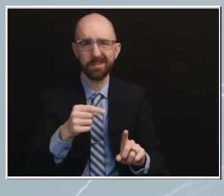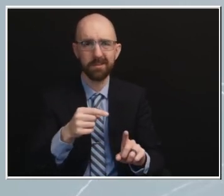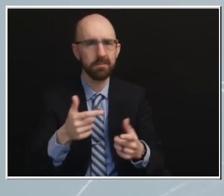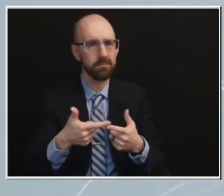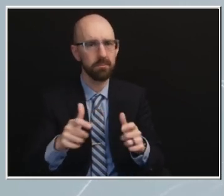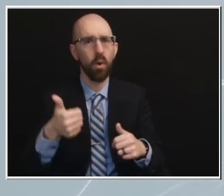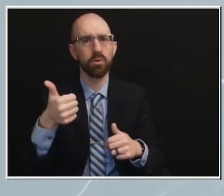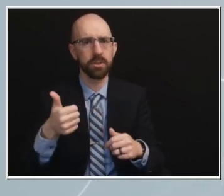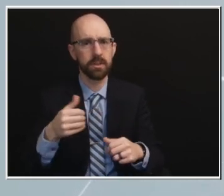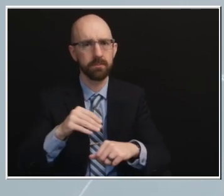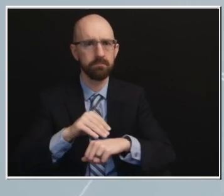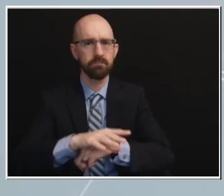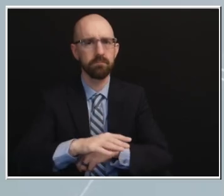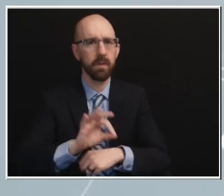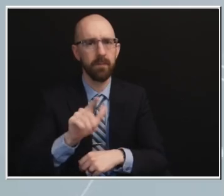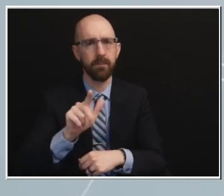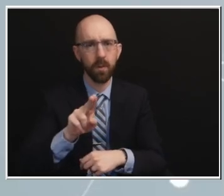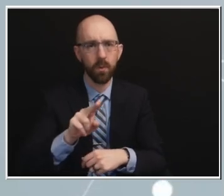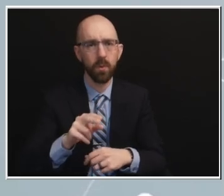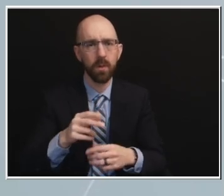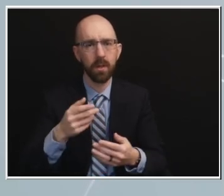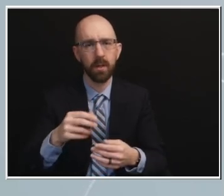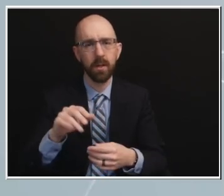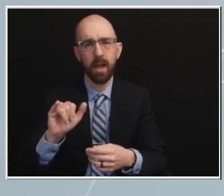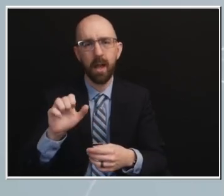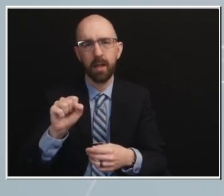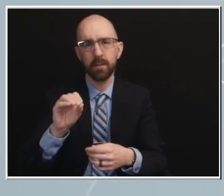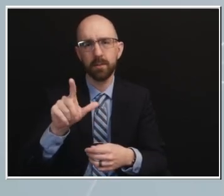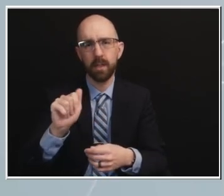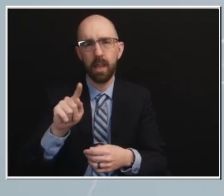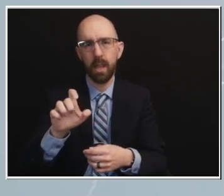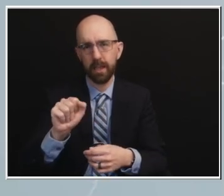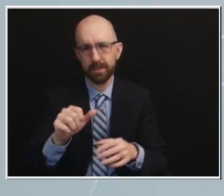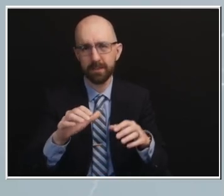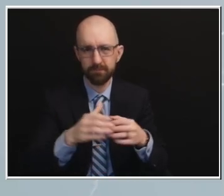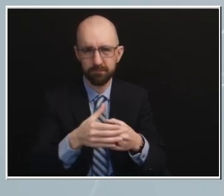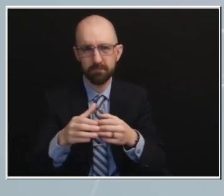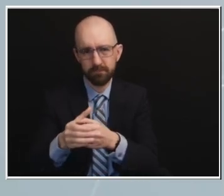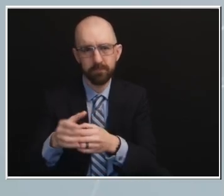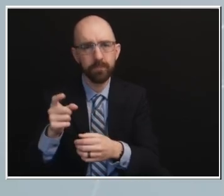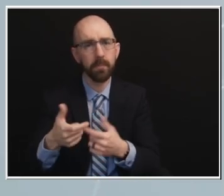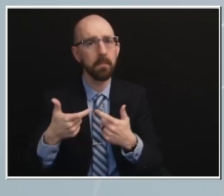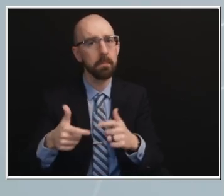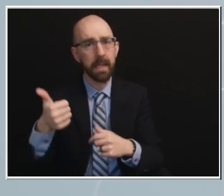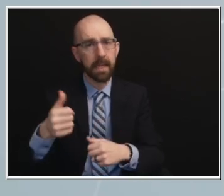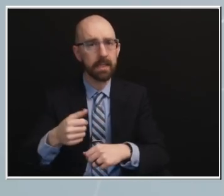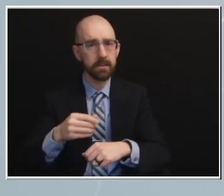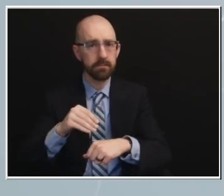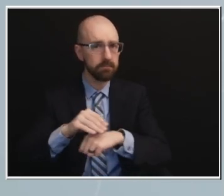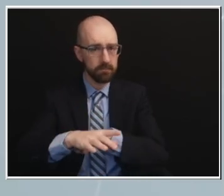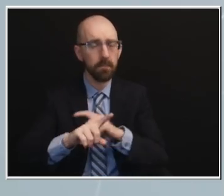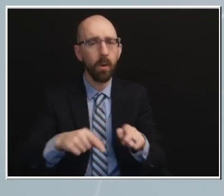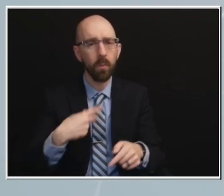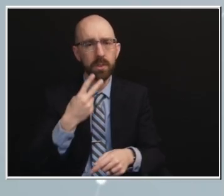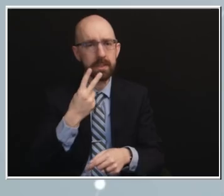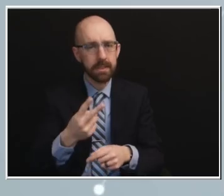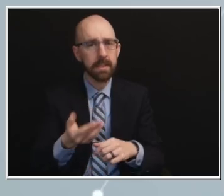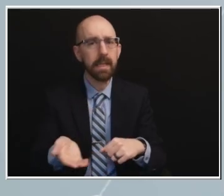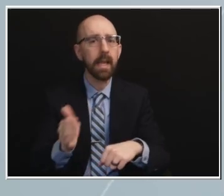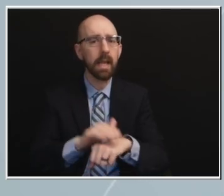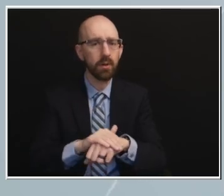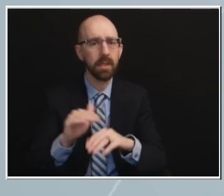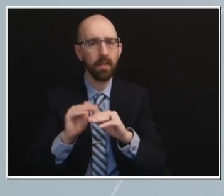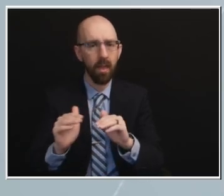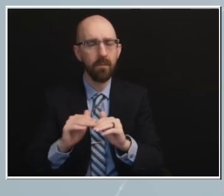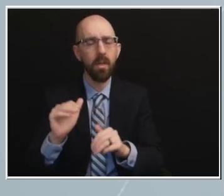contributor to influenza isolates. It is still the largest contributor, but we are continuing now to see an increase in the levels of B